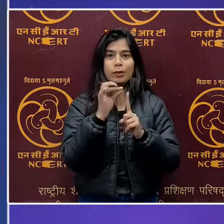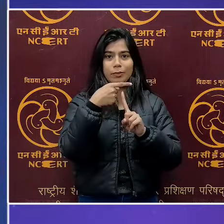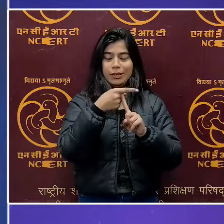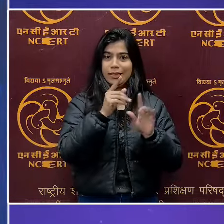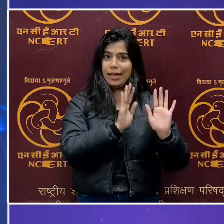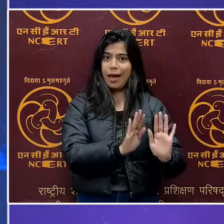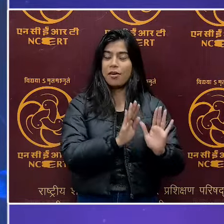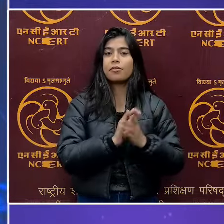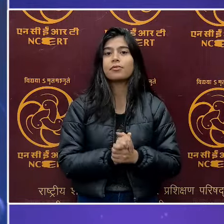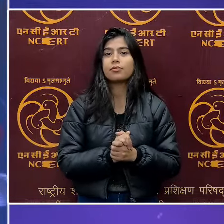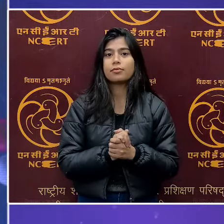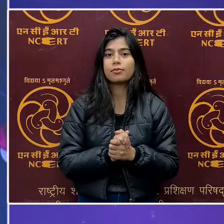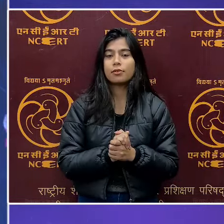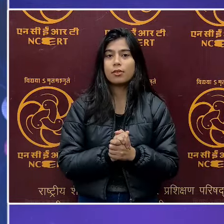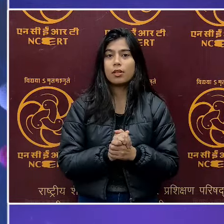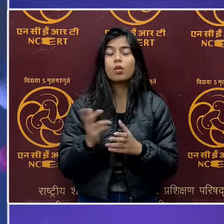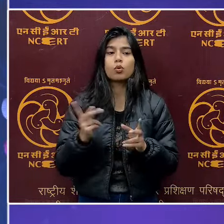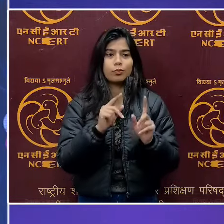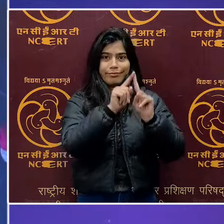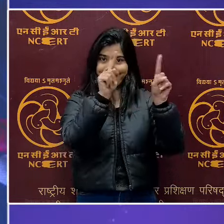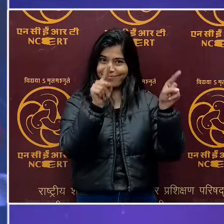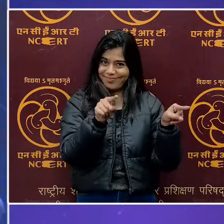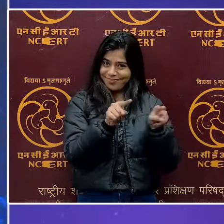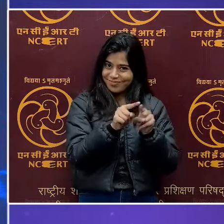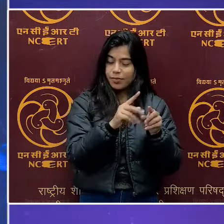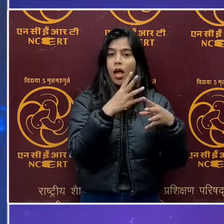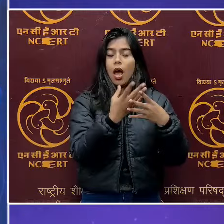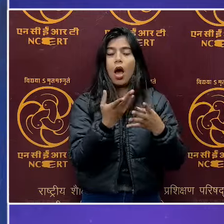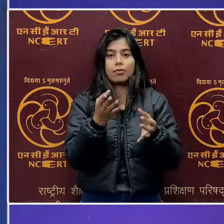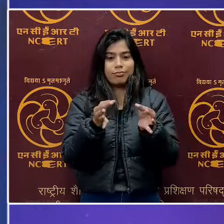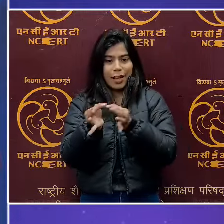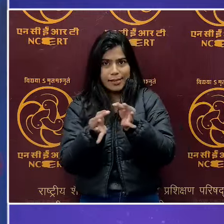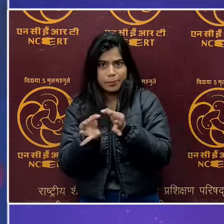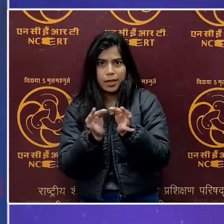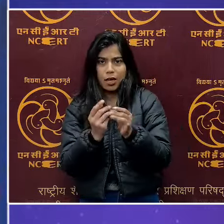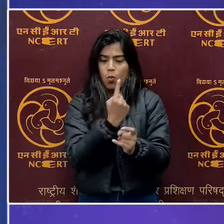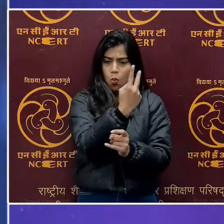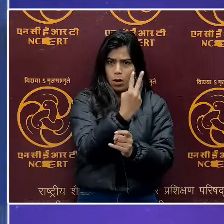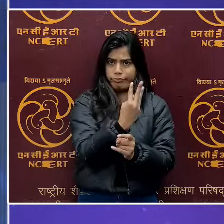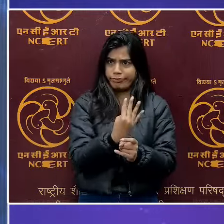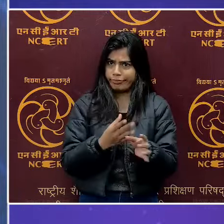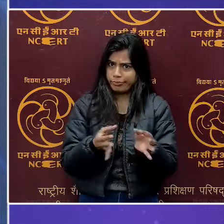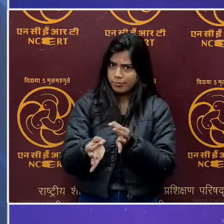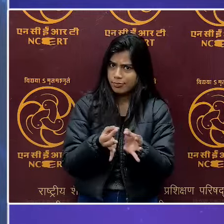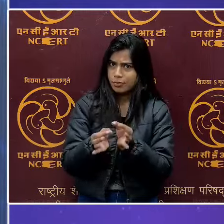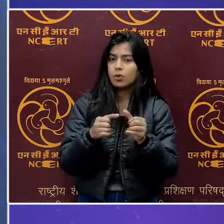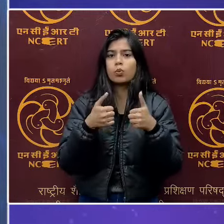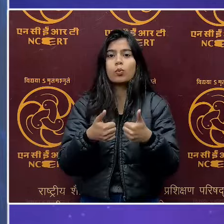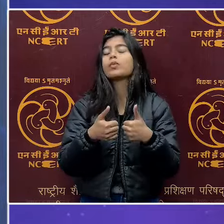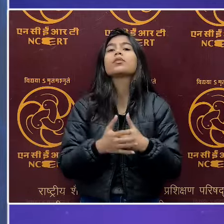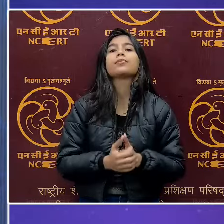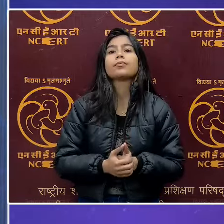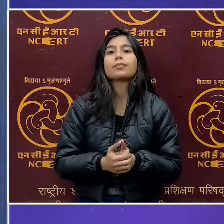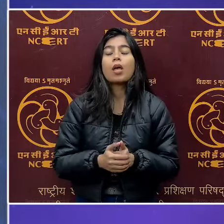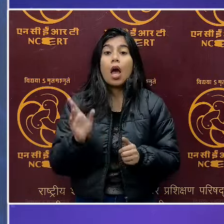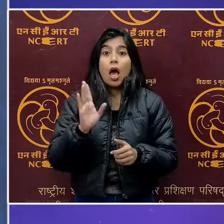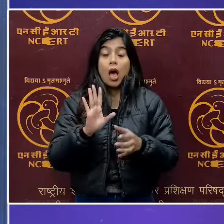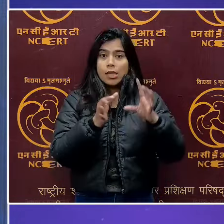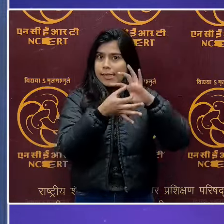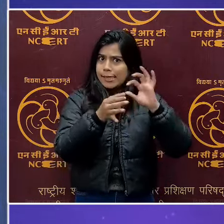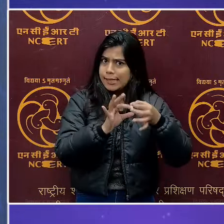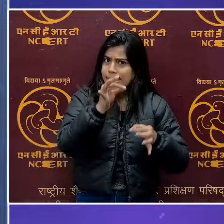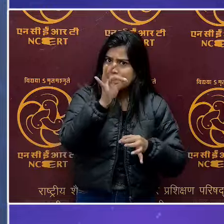like to show us the slides and maybe explain a little? Yeah, I'll definitely begin. Now, before I begin with simple harmonic